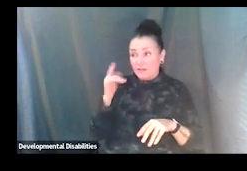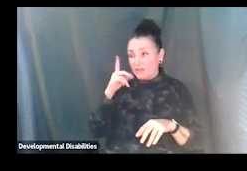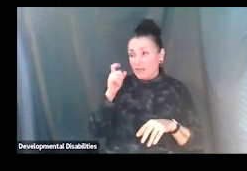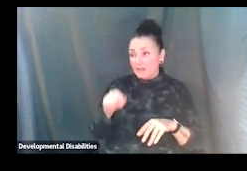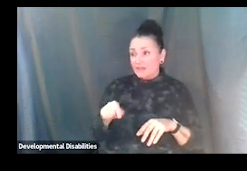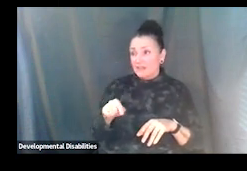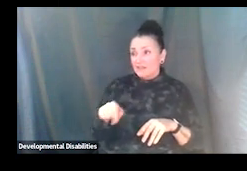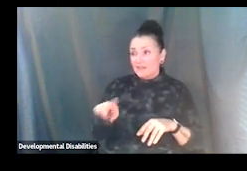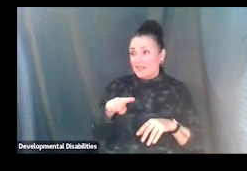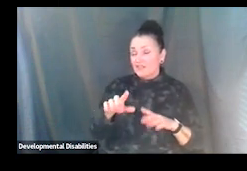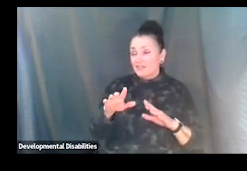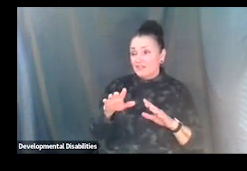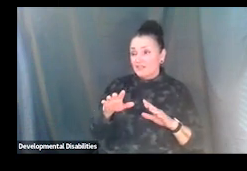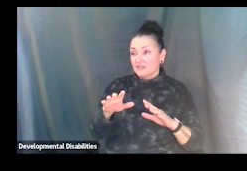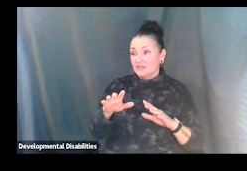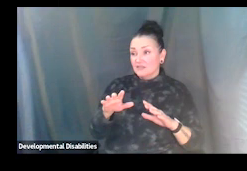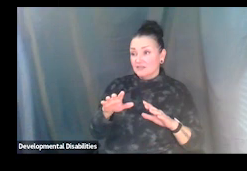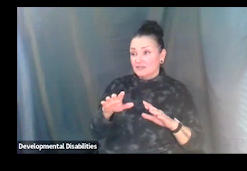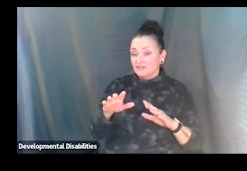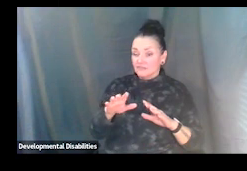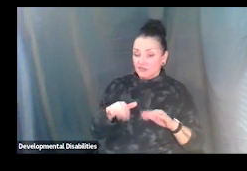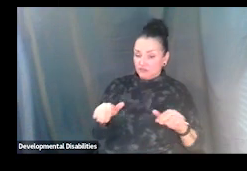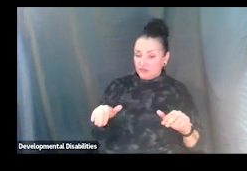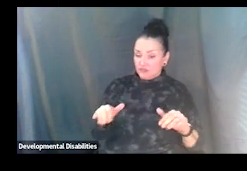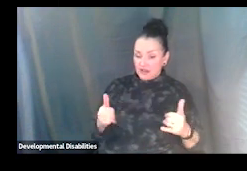a trial to target a particular symptom.